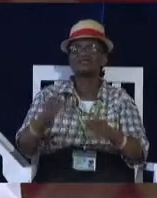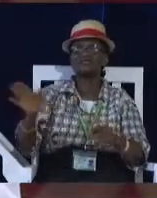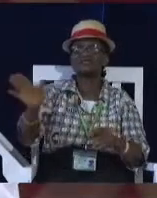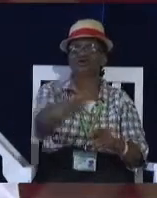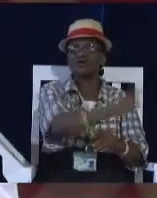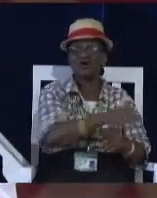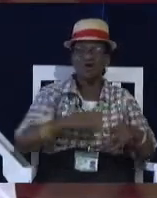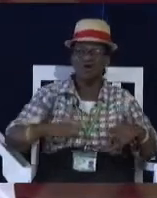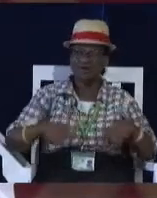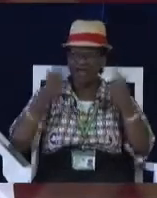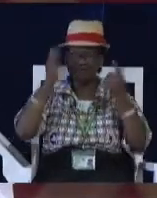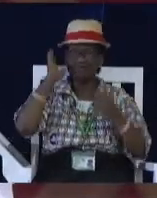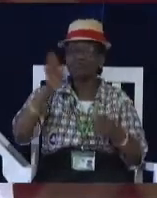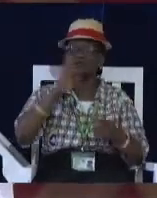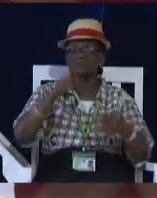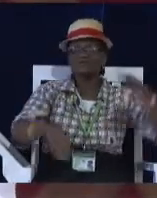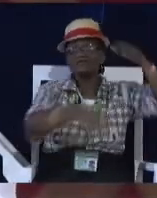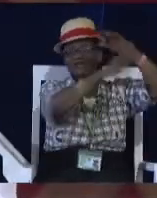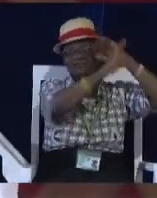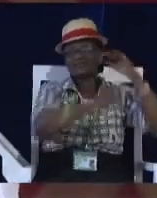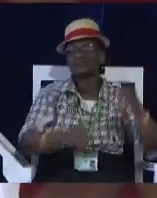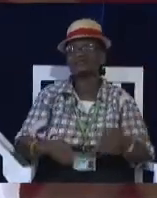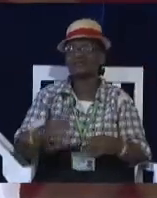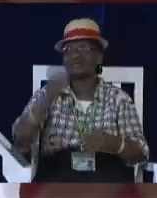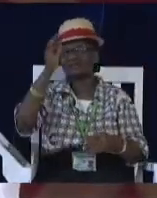will be terminated by tomorrow.